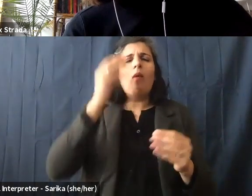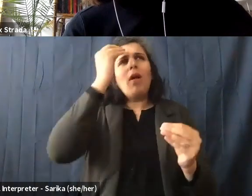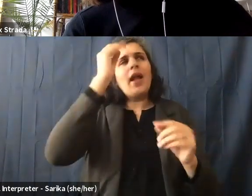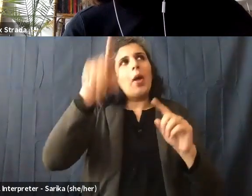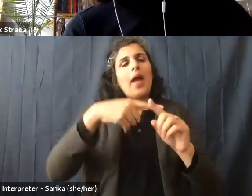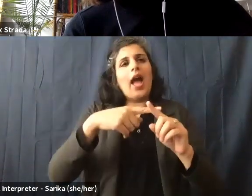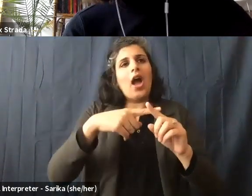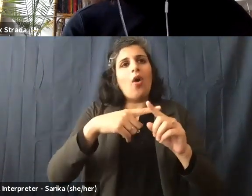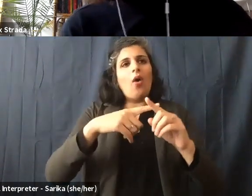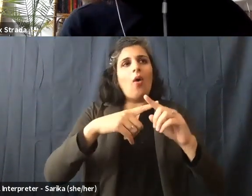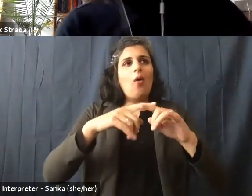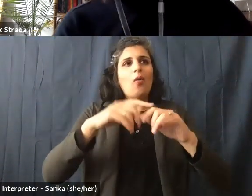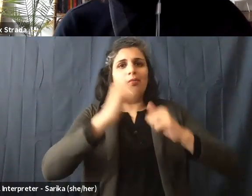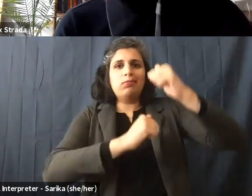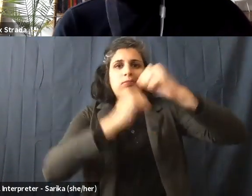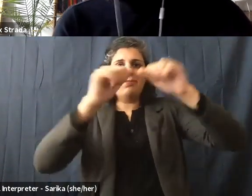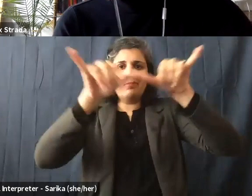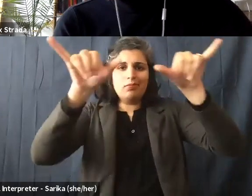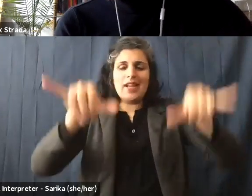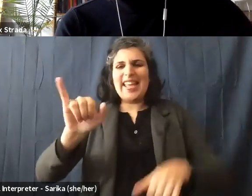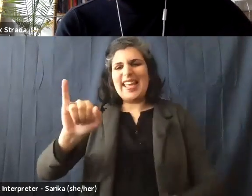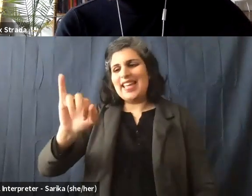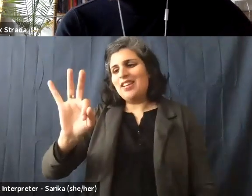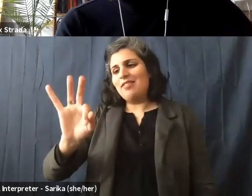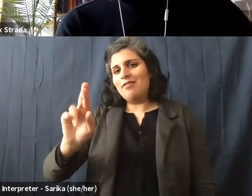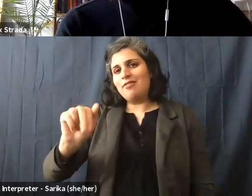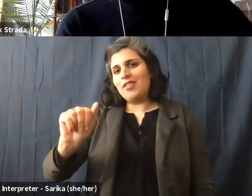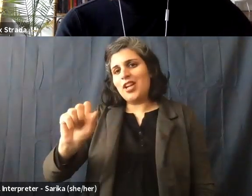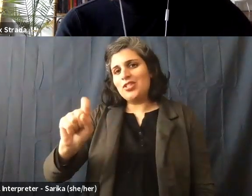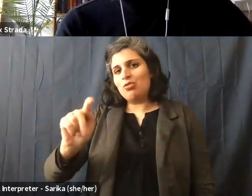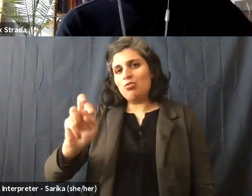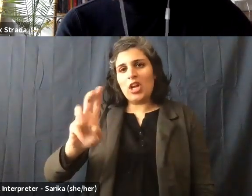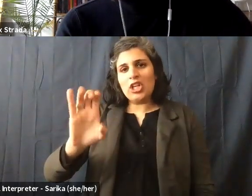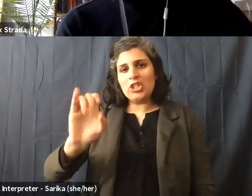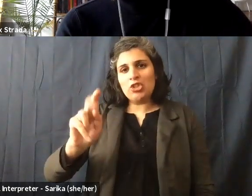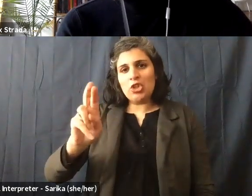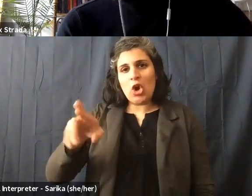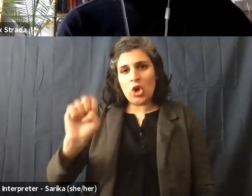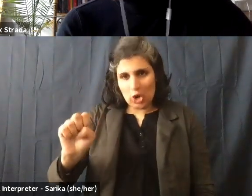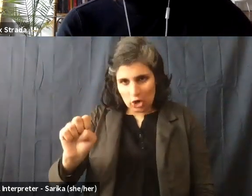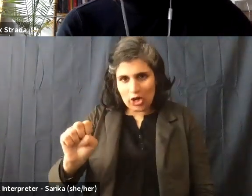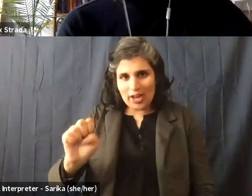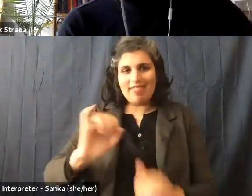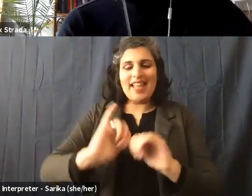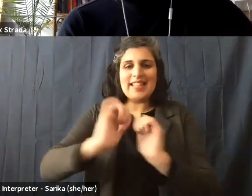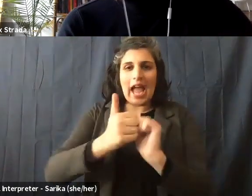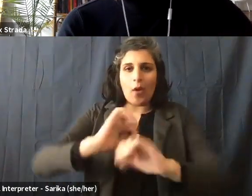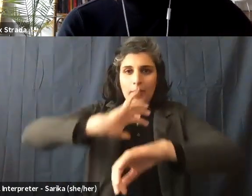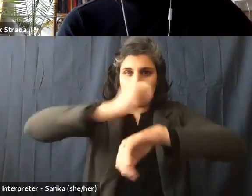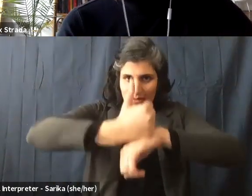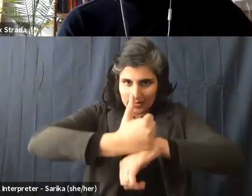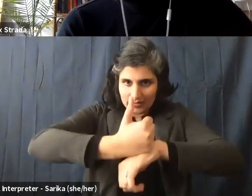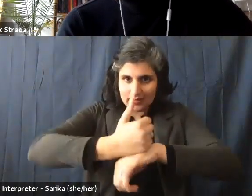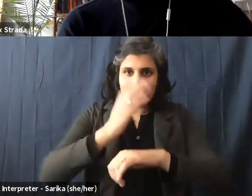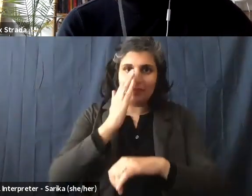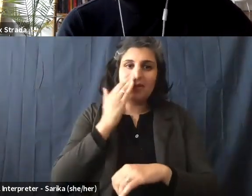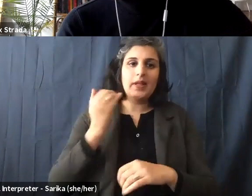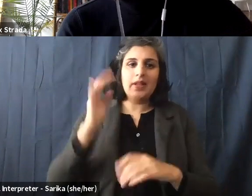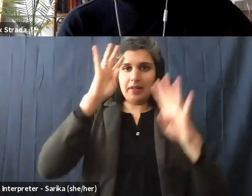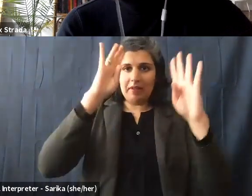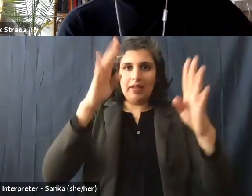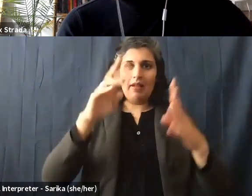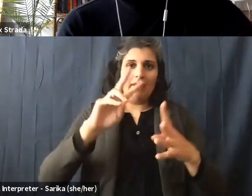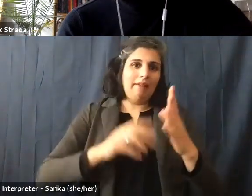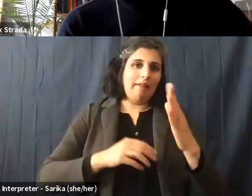site is a metaphor for infrastructure, this is how it's being composed, right? This is how it's being built. And if we kind of go further with the